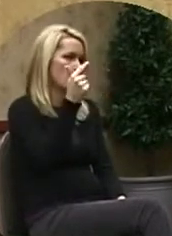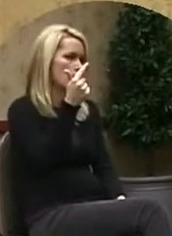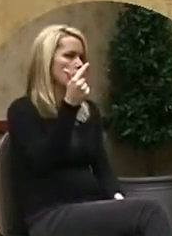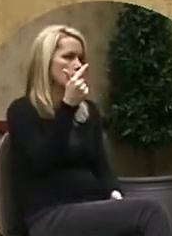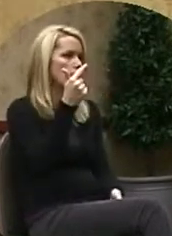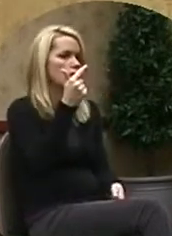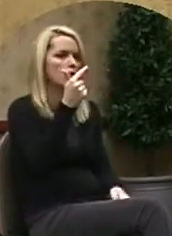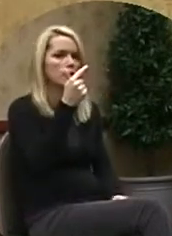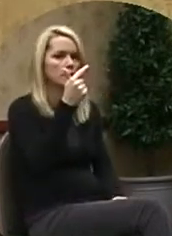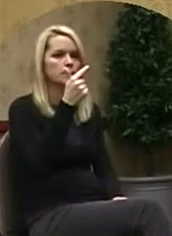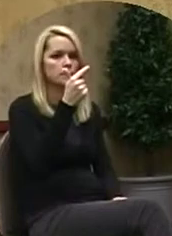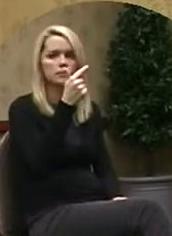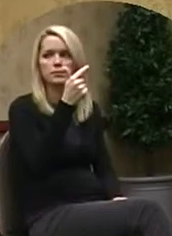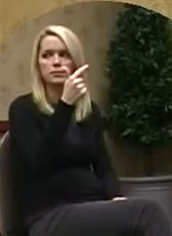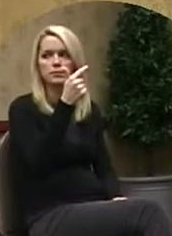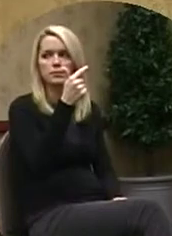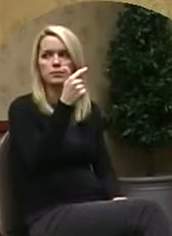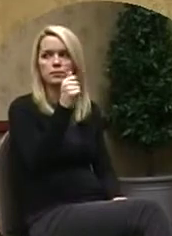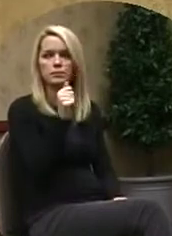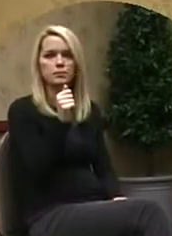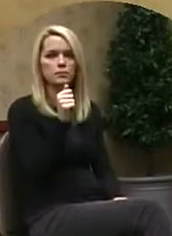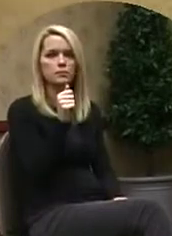And here's why I want you to write this.